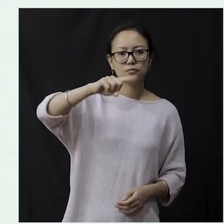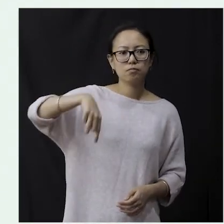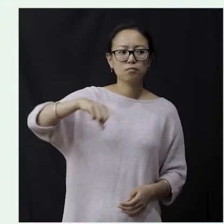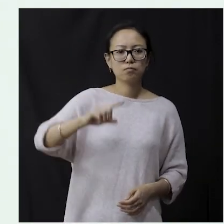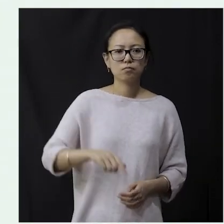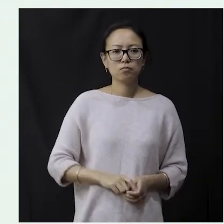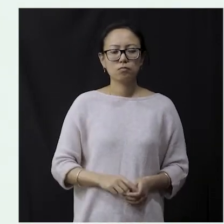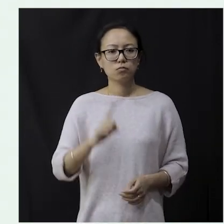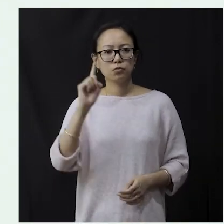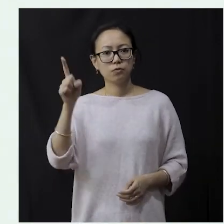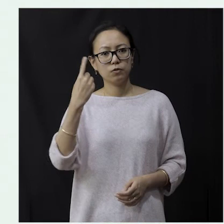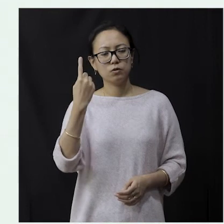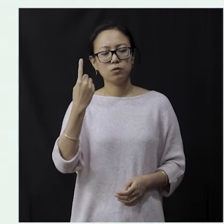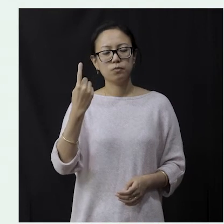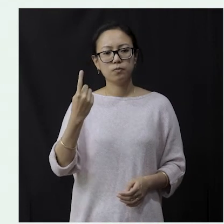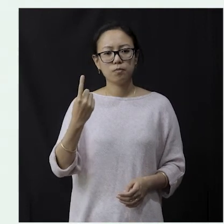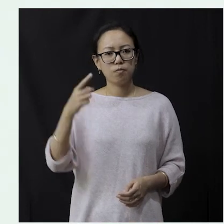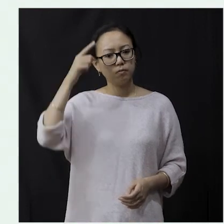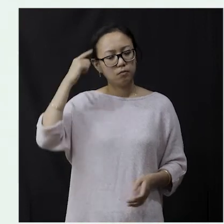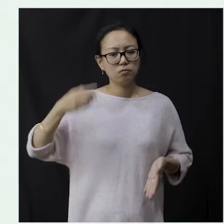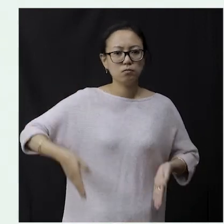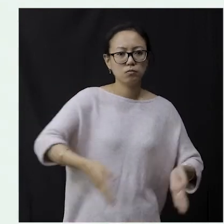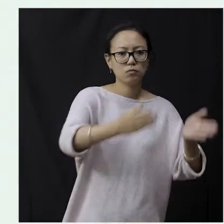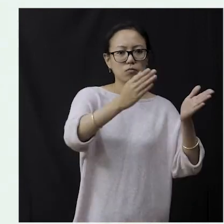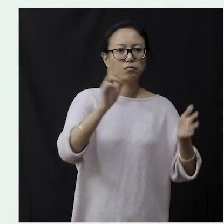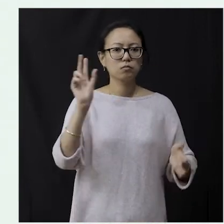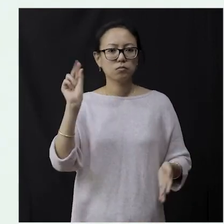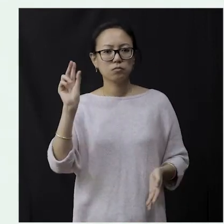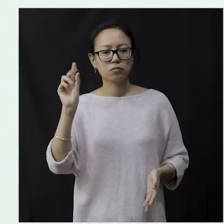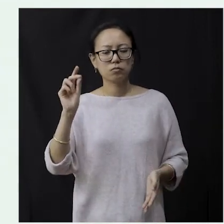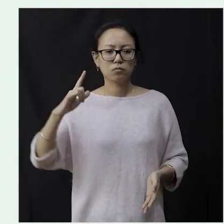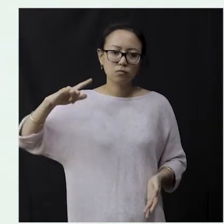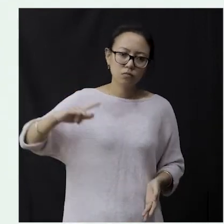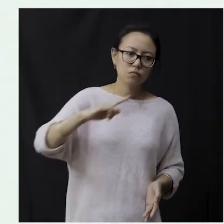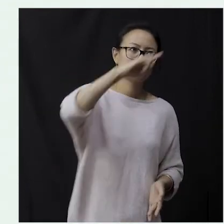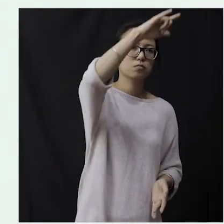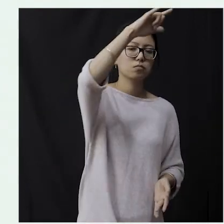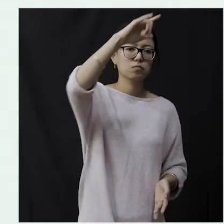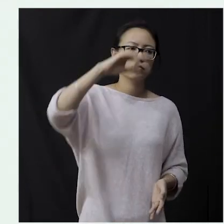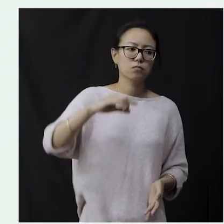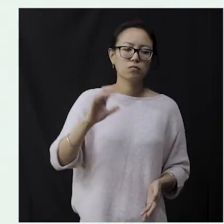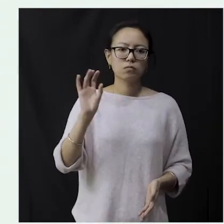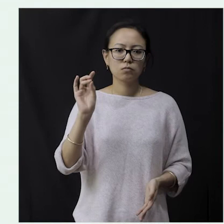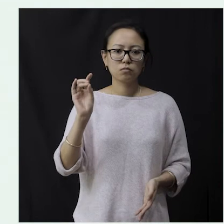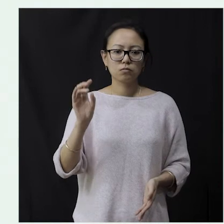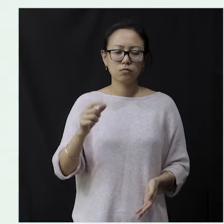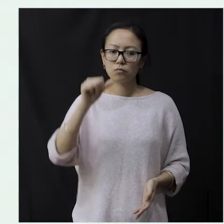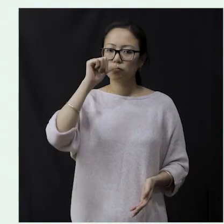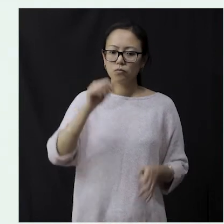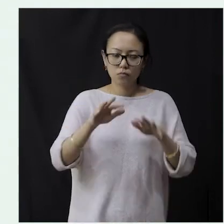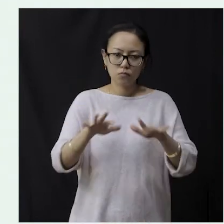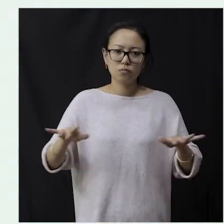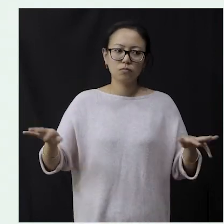right? One was land, one was air, one was water. Now let me take you back to the